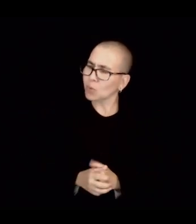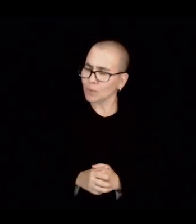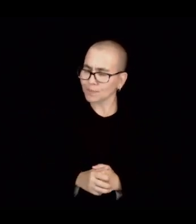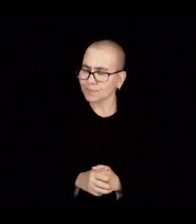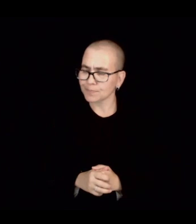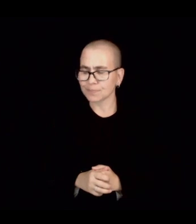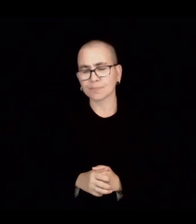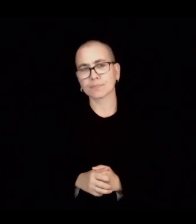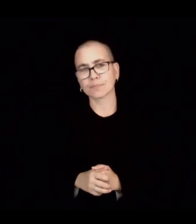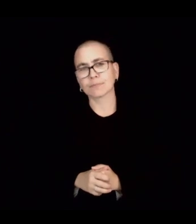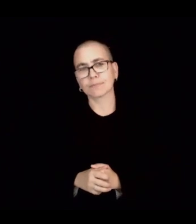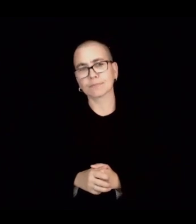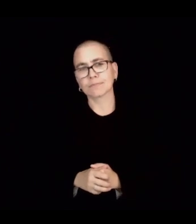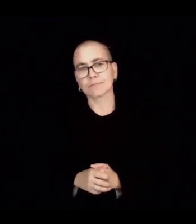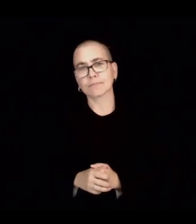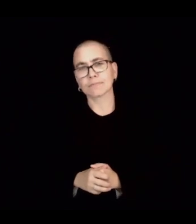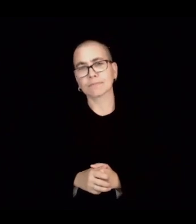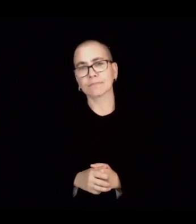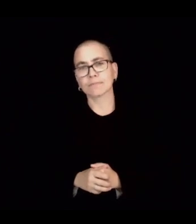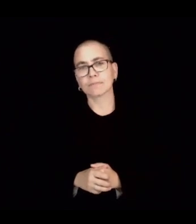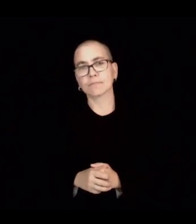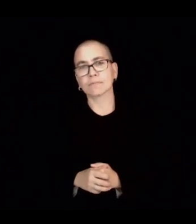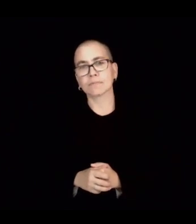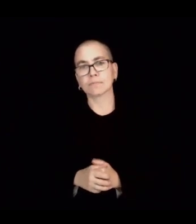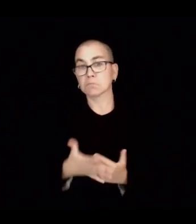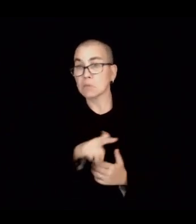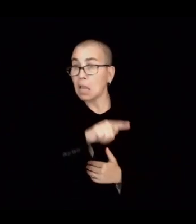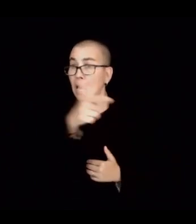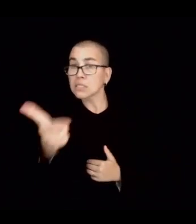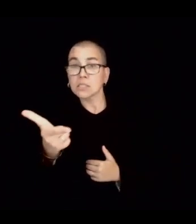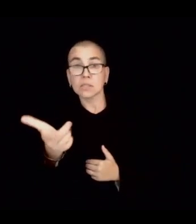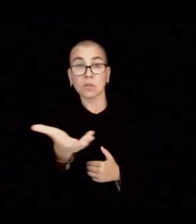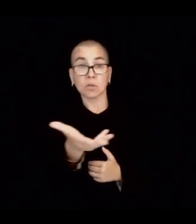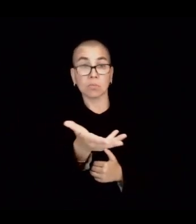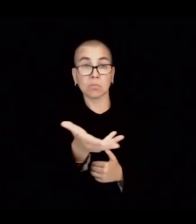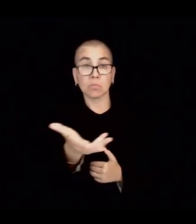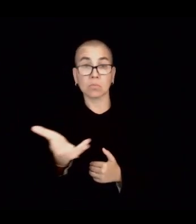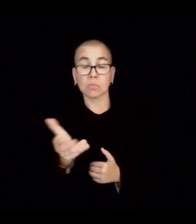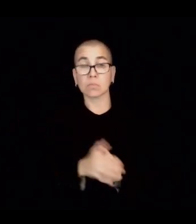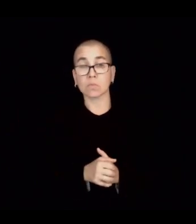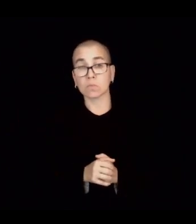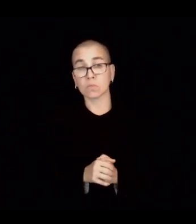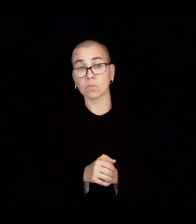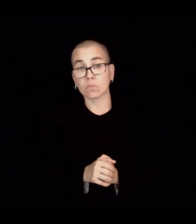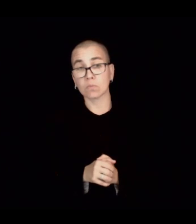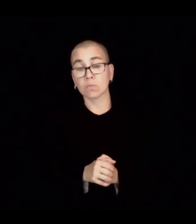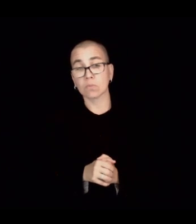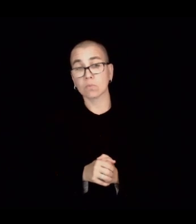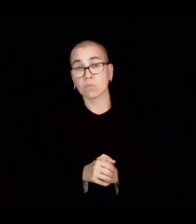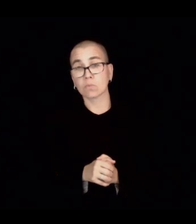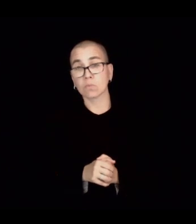Next question is from the line of Jeremy Olson from Star Tribune. Your line is now open.